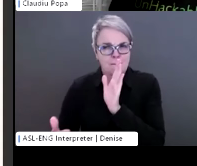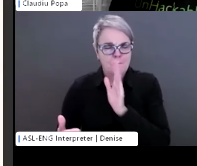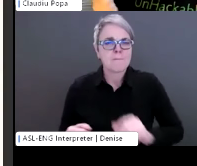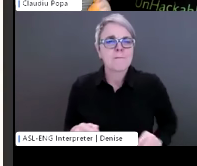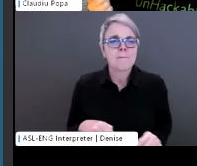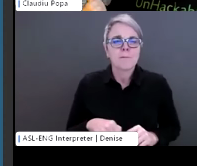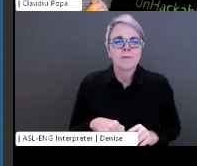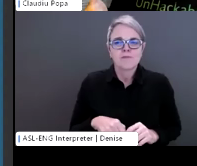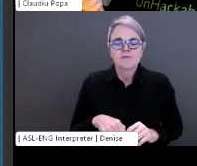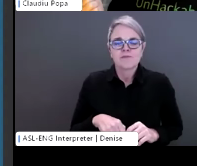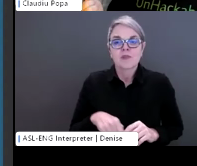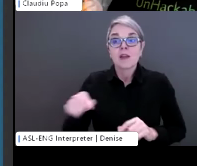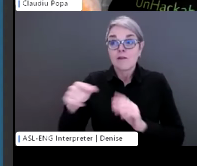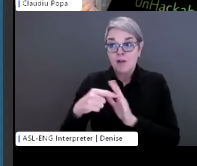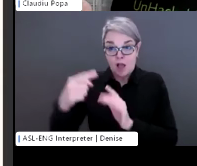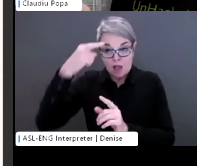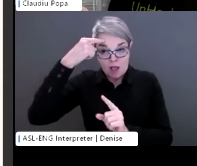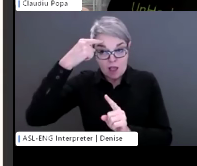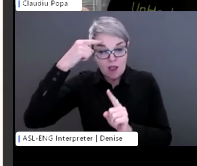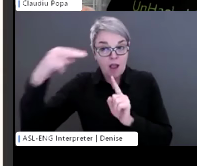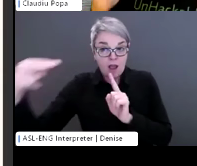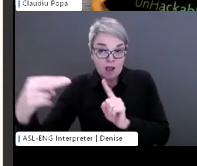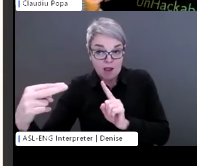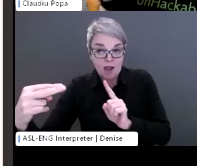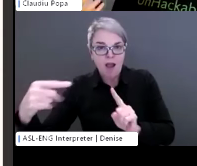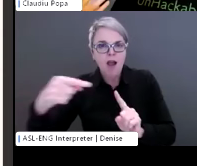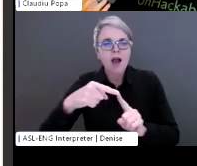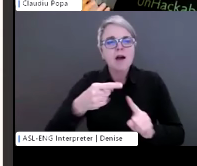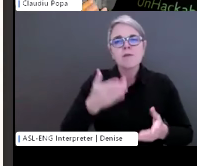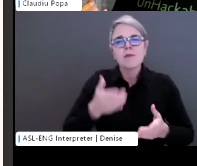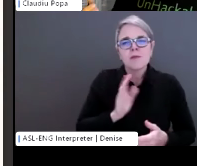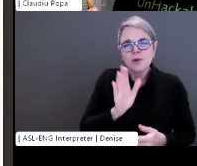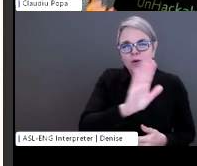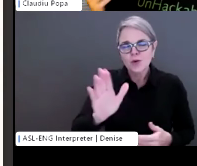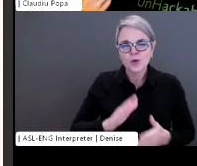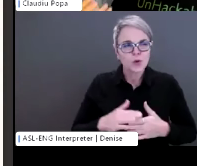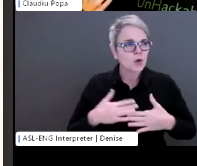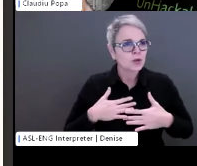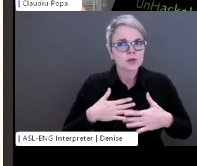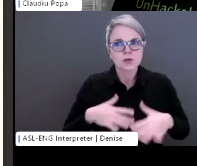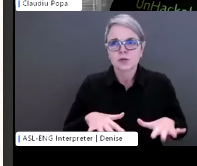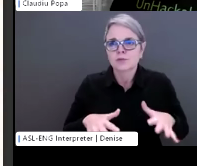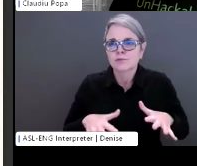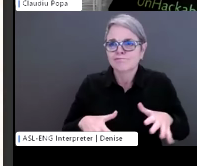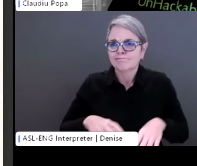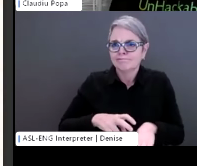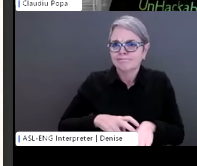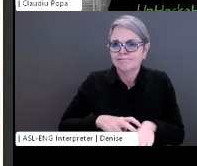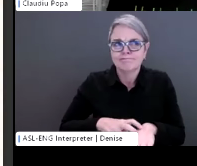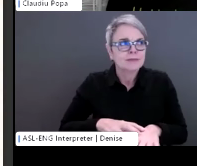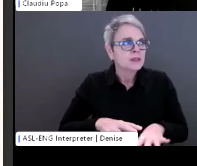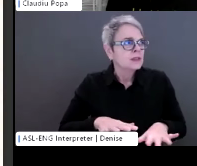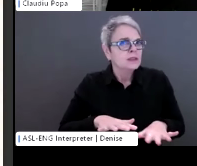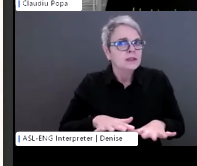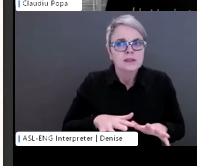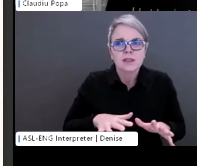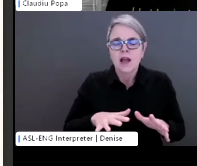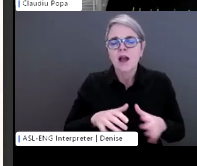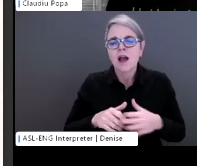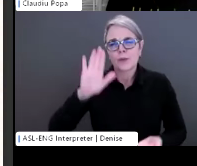think that, hey, you know what? Anything's possible. How am I supposed to deal with an infinity of